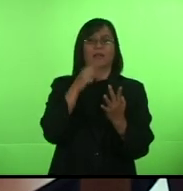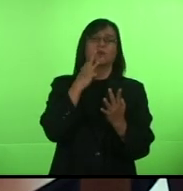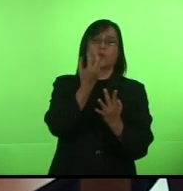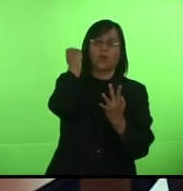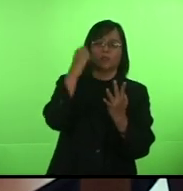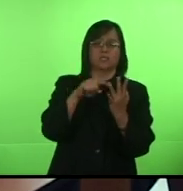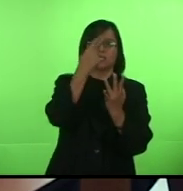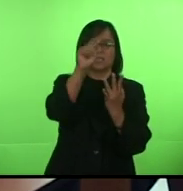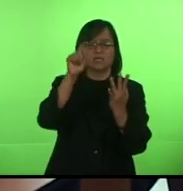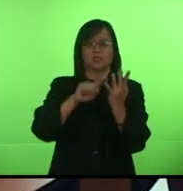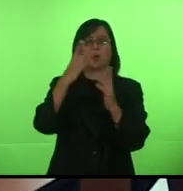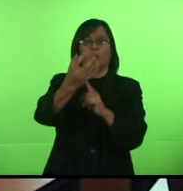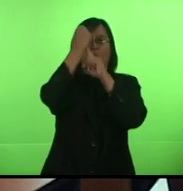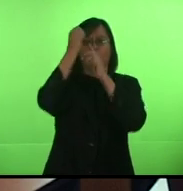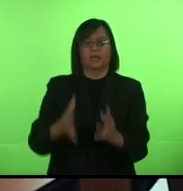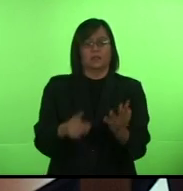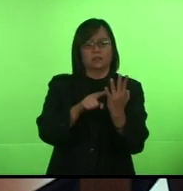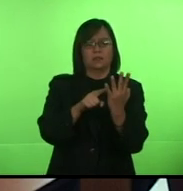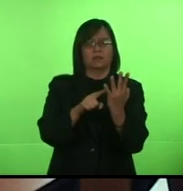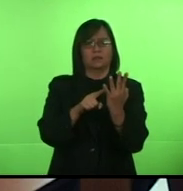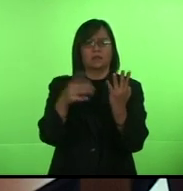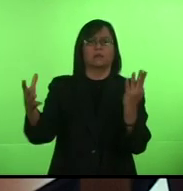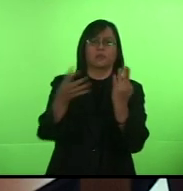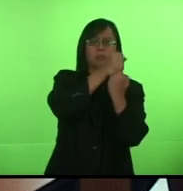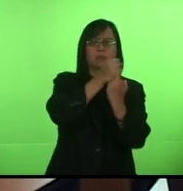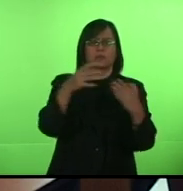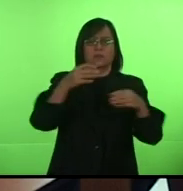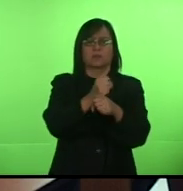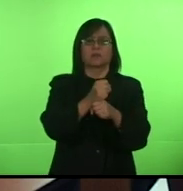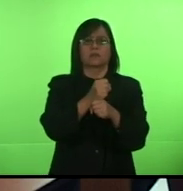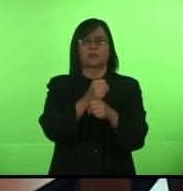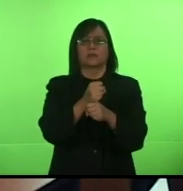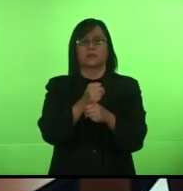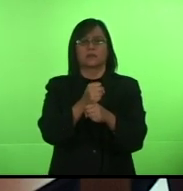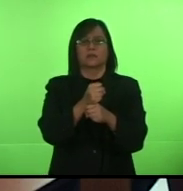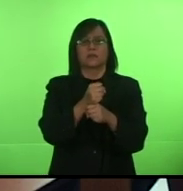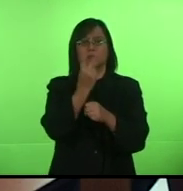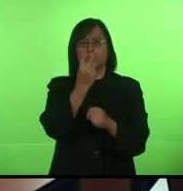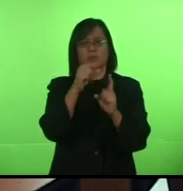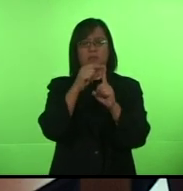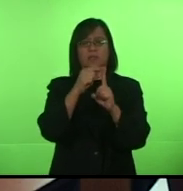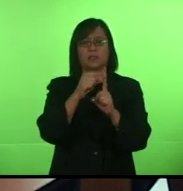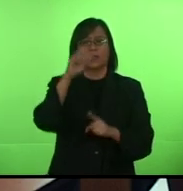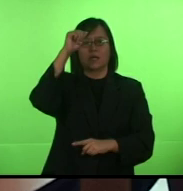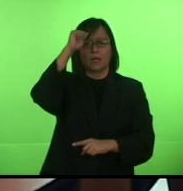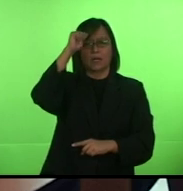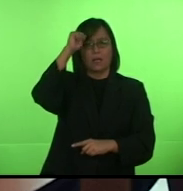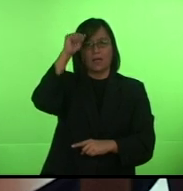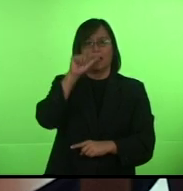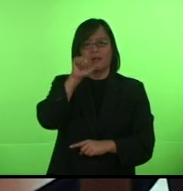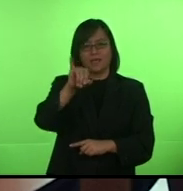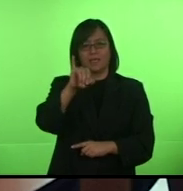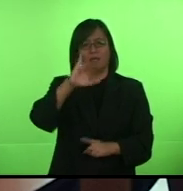these 4 words into 2 words. Ali won. See, was the winner.